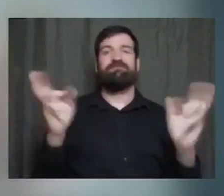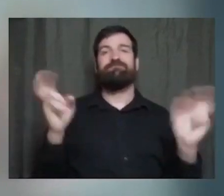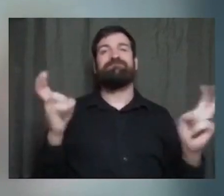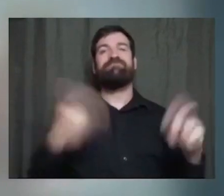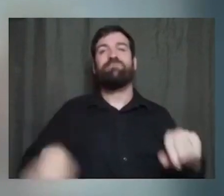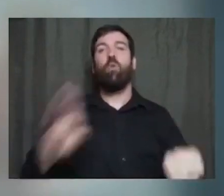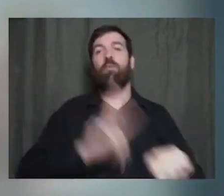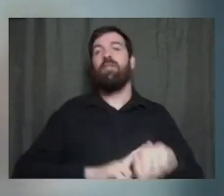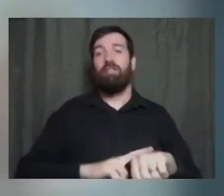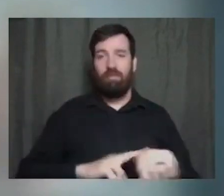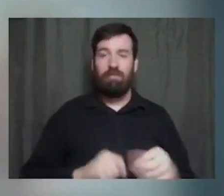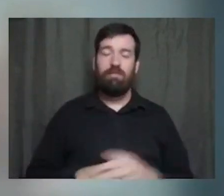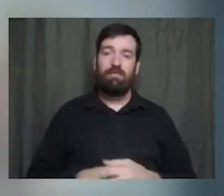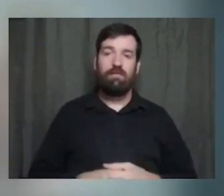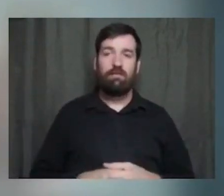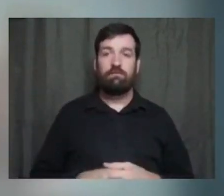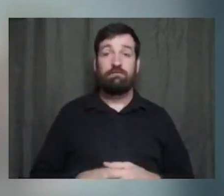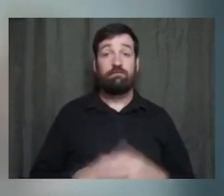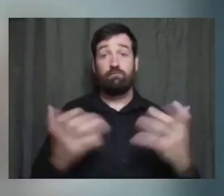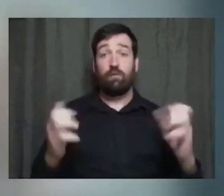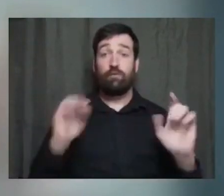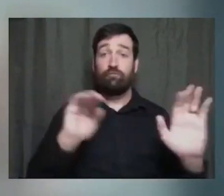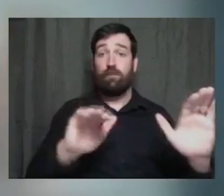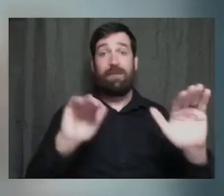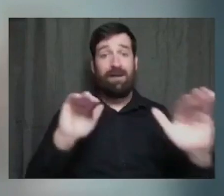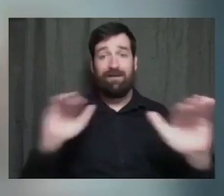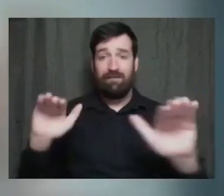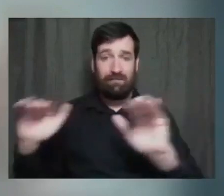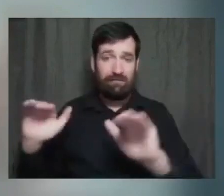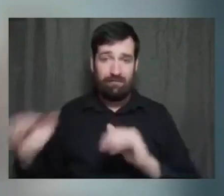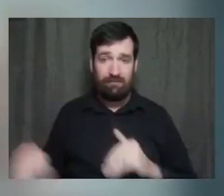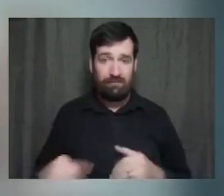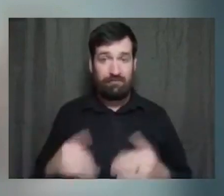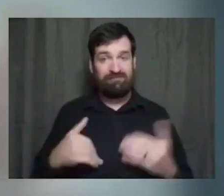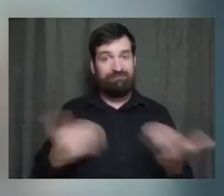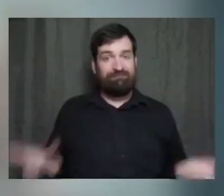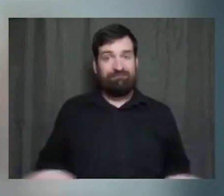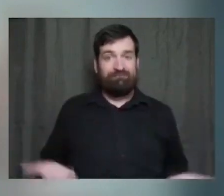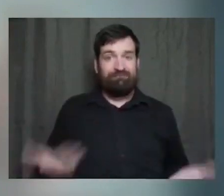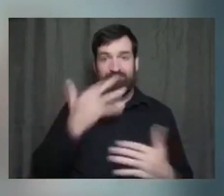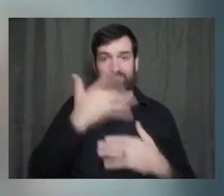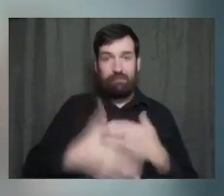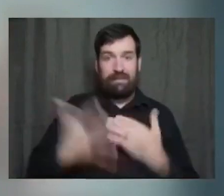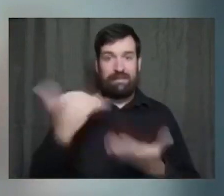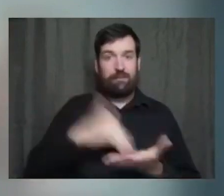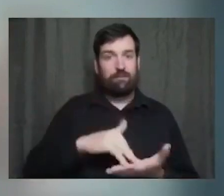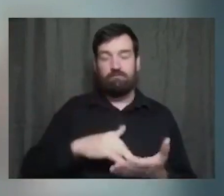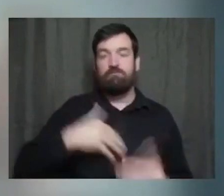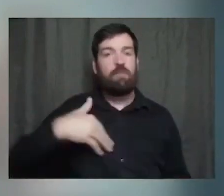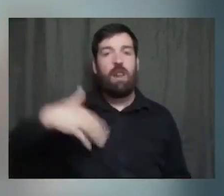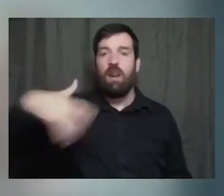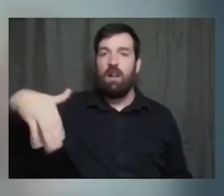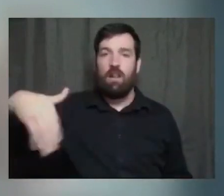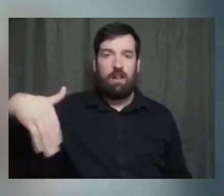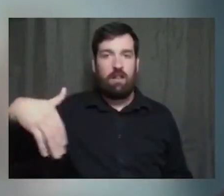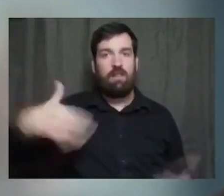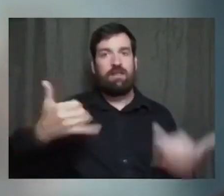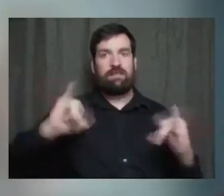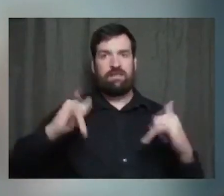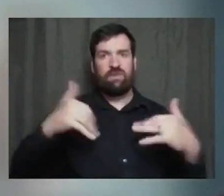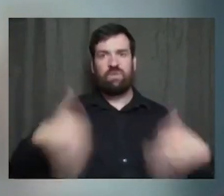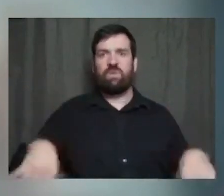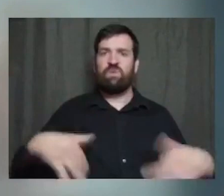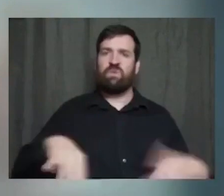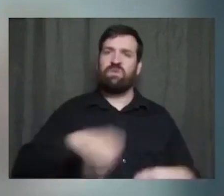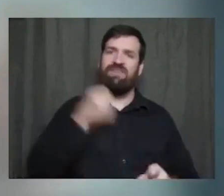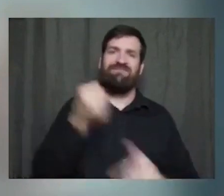normalcy. I just want to remind our public that we at the Blood Center are not there yet. We are still very much affected